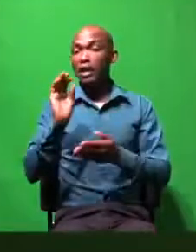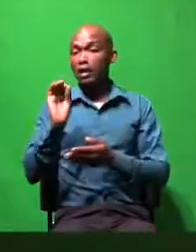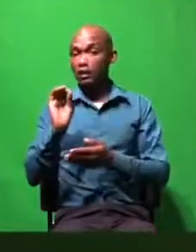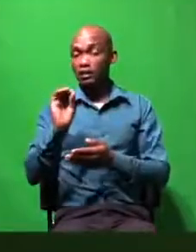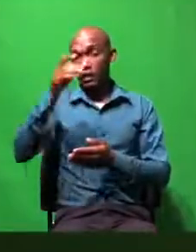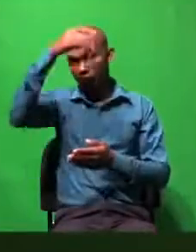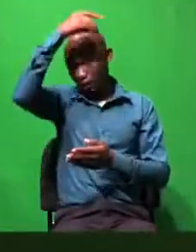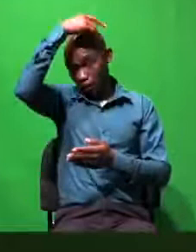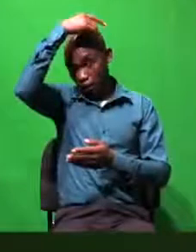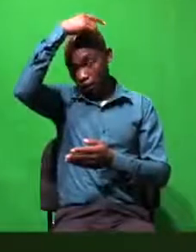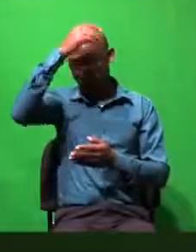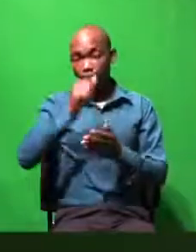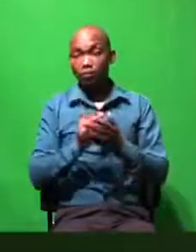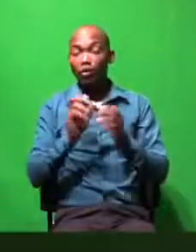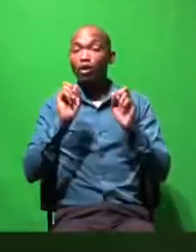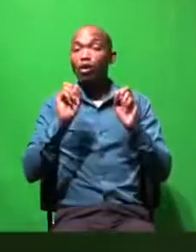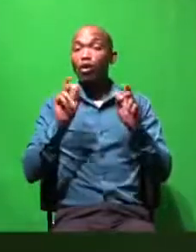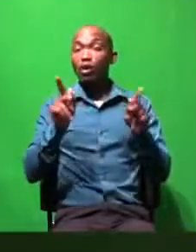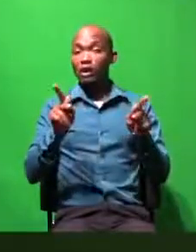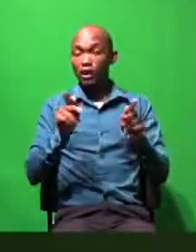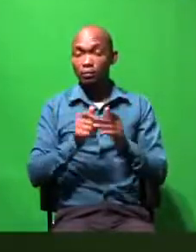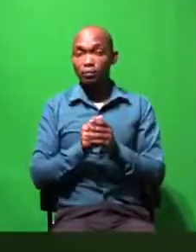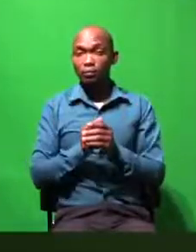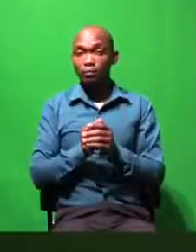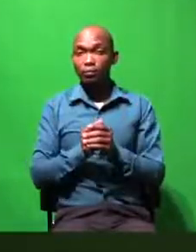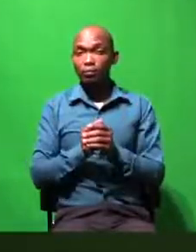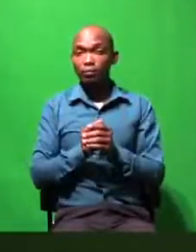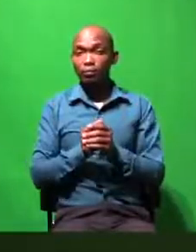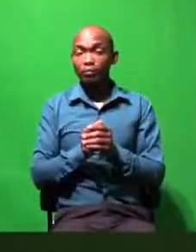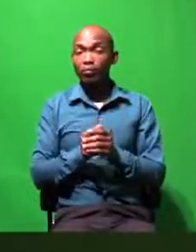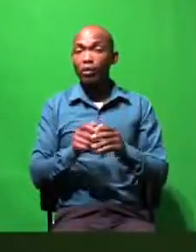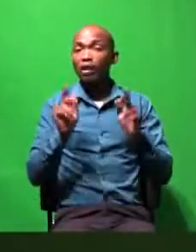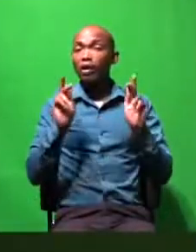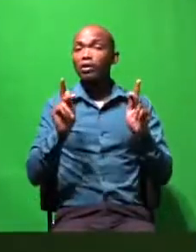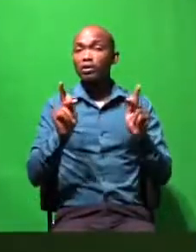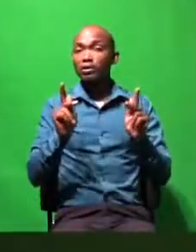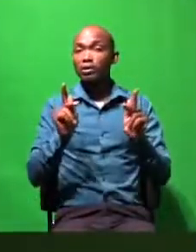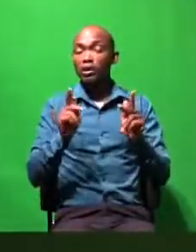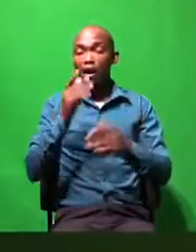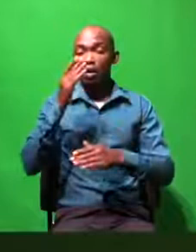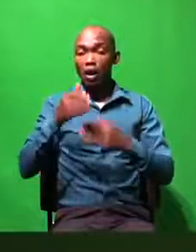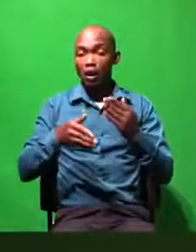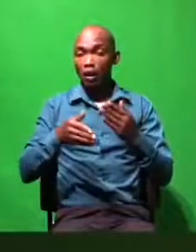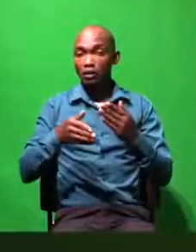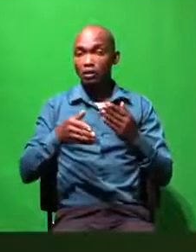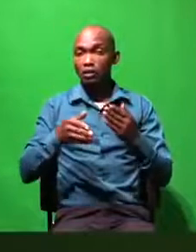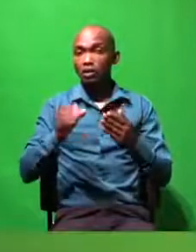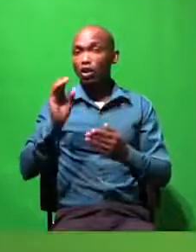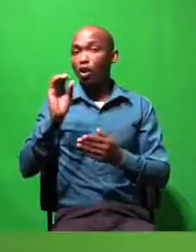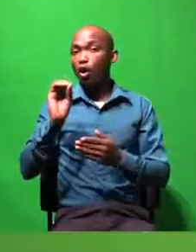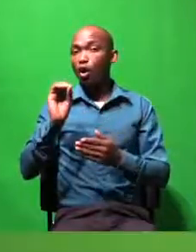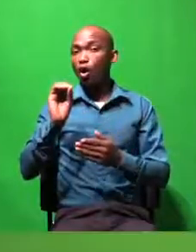190 degrees. Okay? So, actually, our last objective was to find